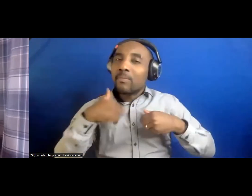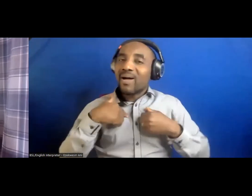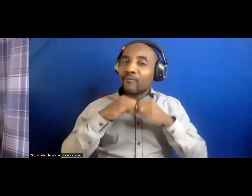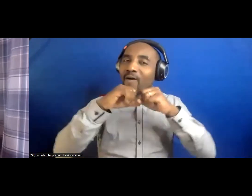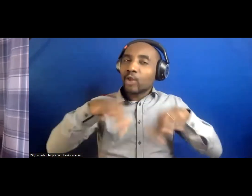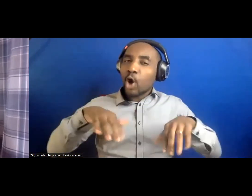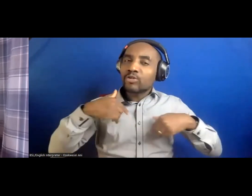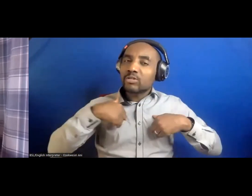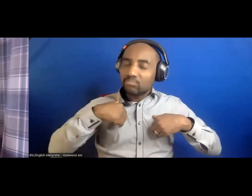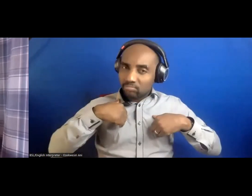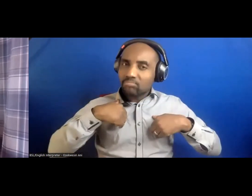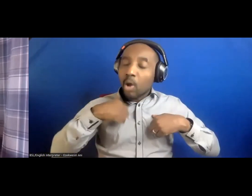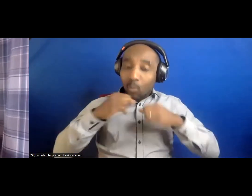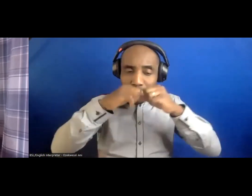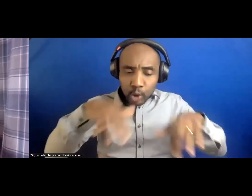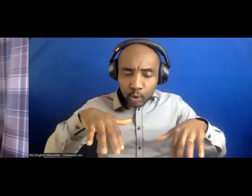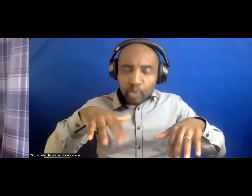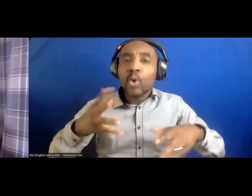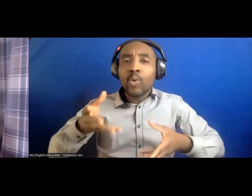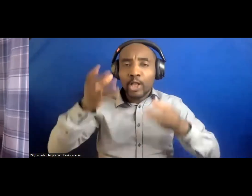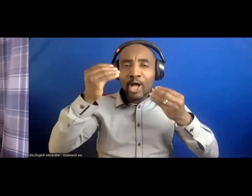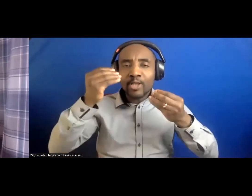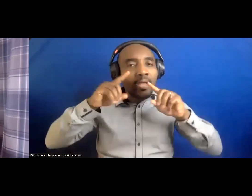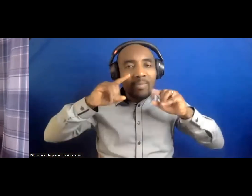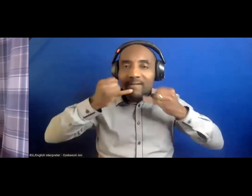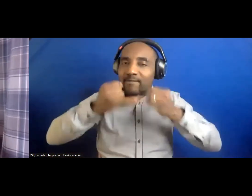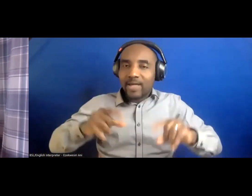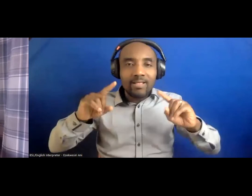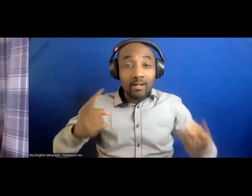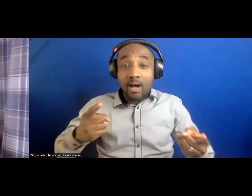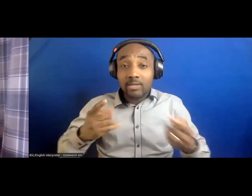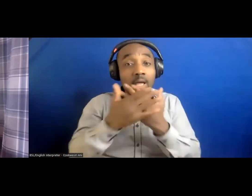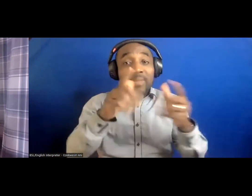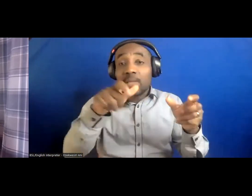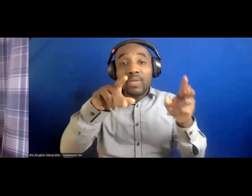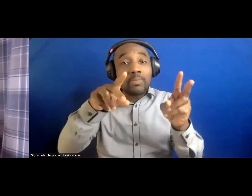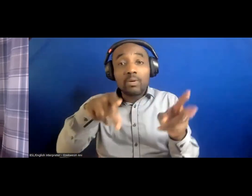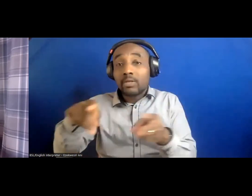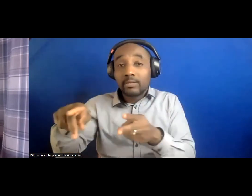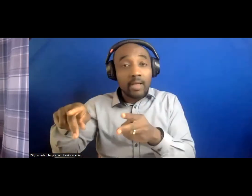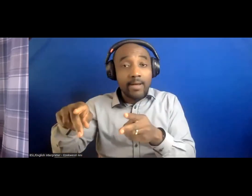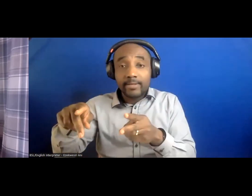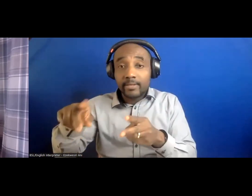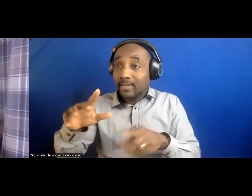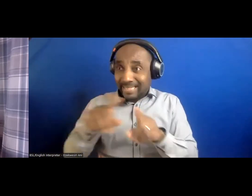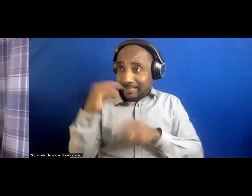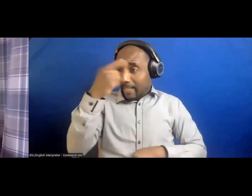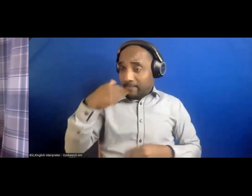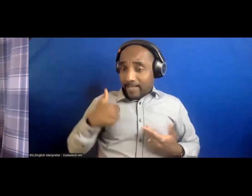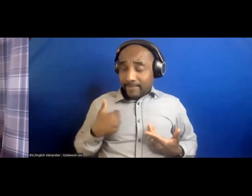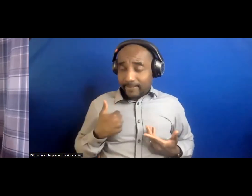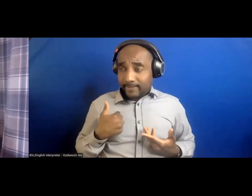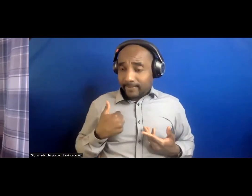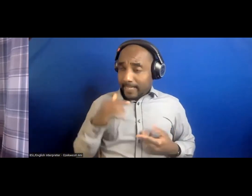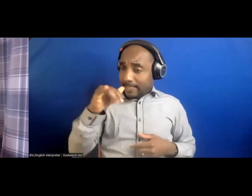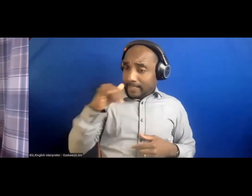you learn much, but we cannot fail because there are too many lives that have been lost that look like us, that should haunt us and inspire us.